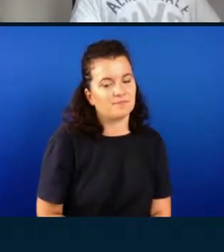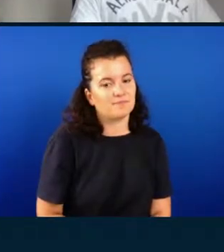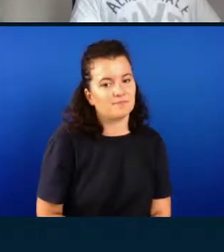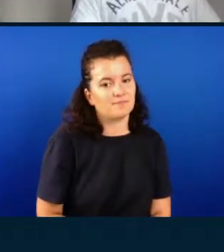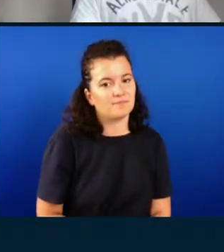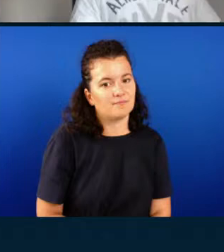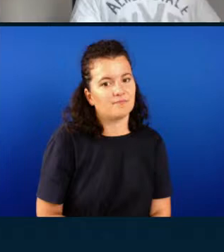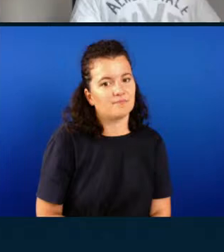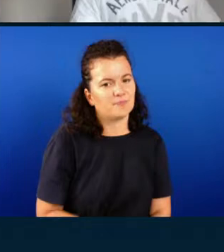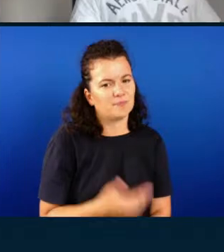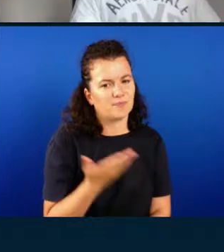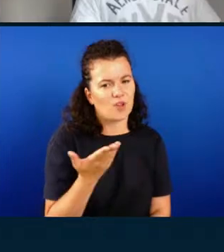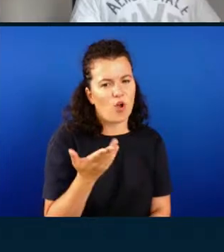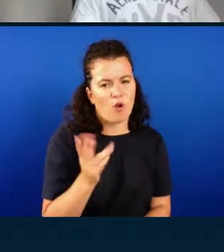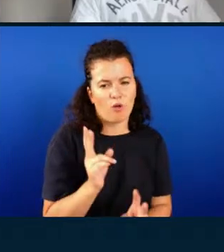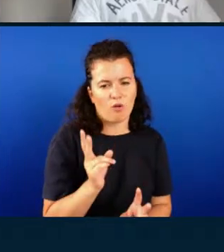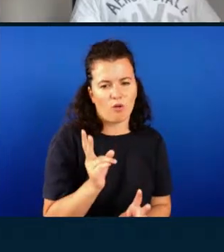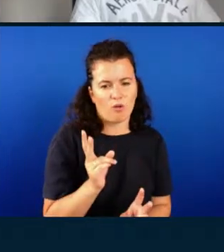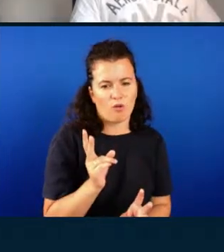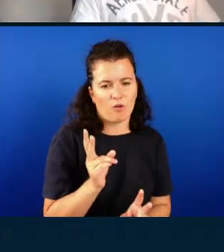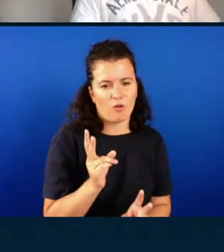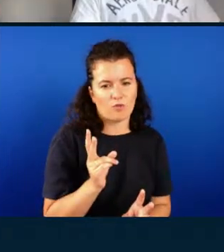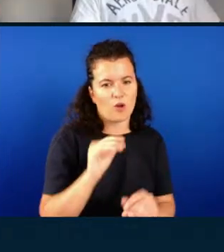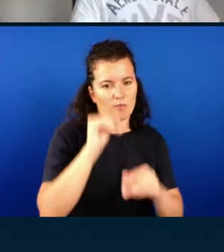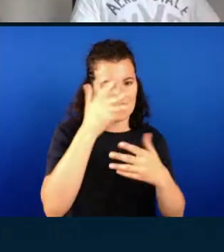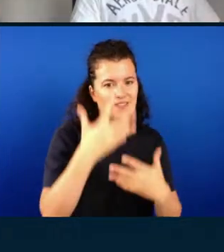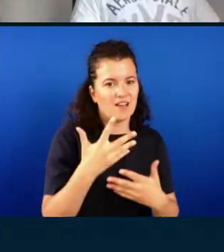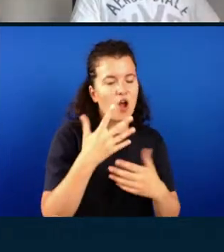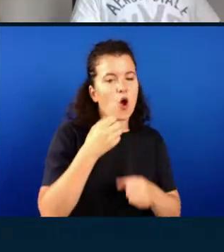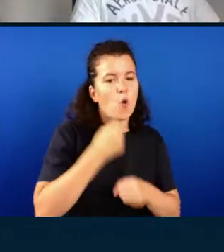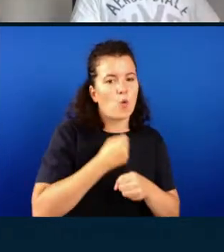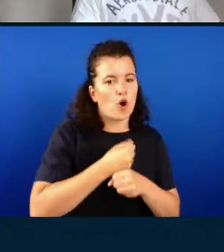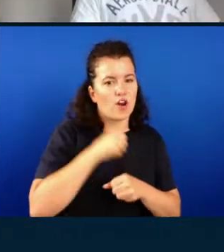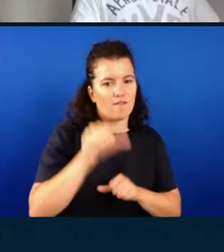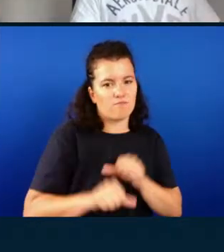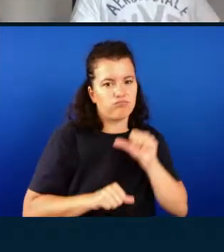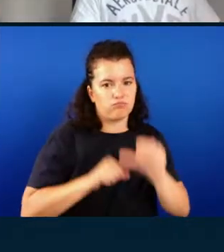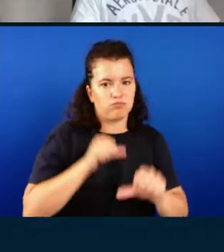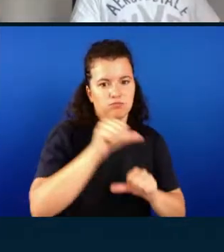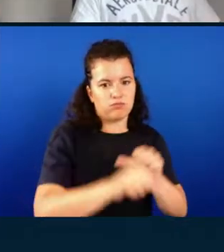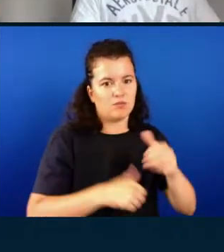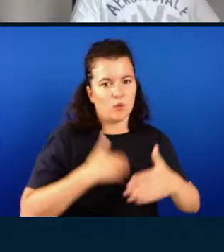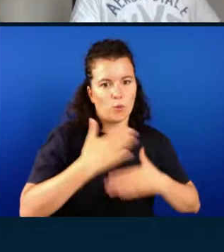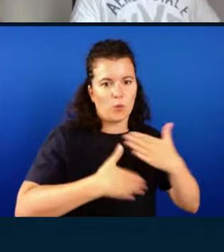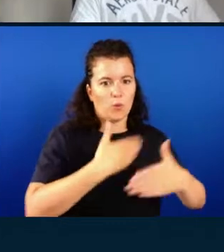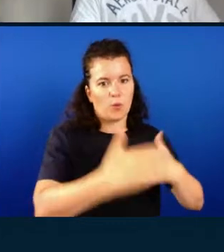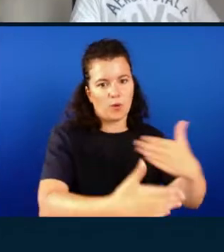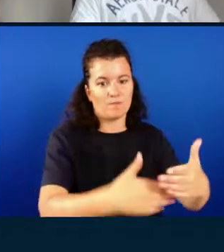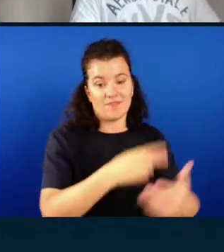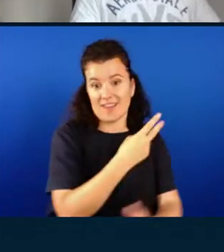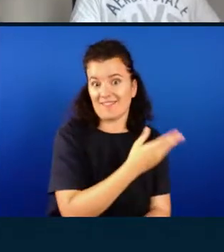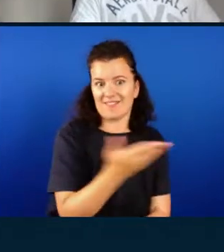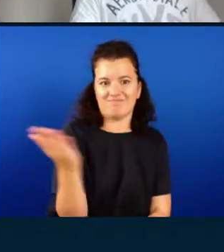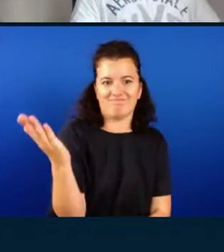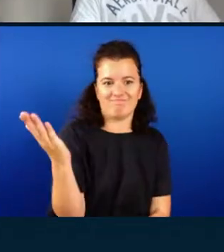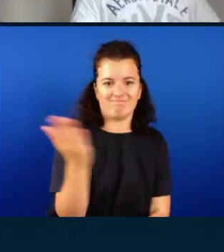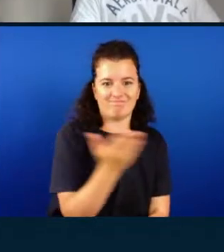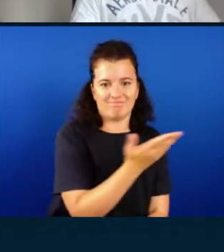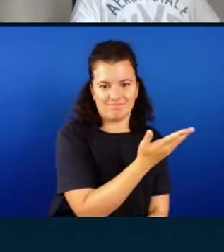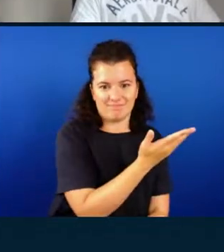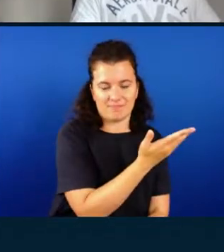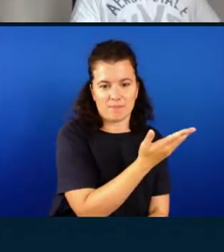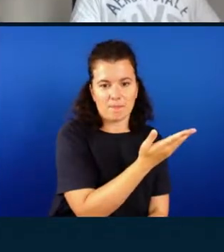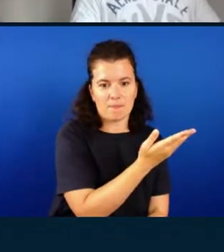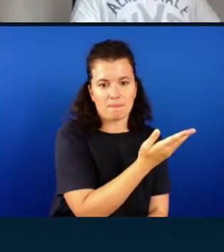should show up with the workflow that we have defined in there. So there it is. So this logic app is trying